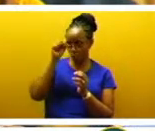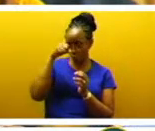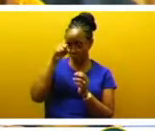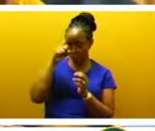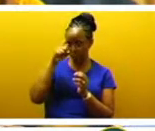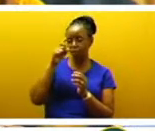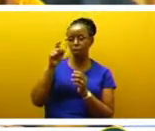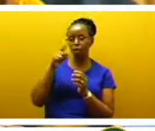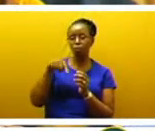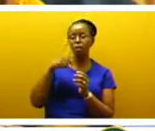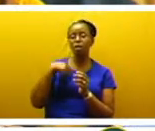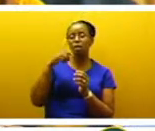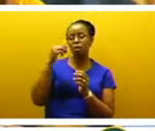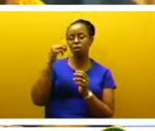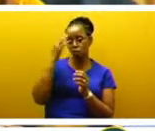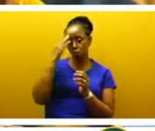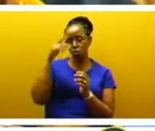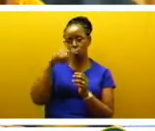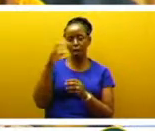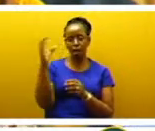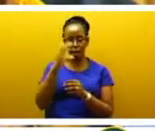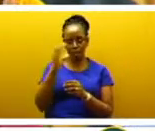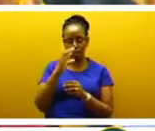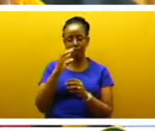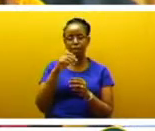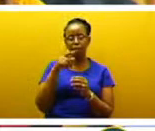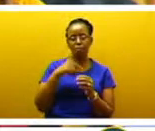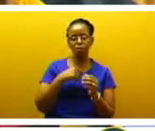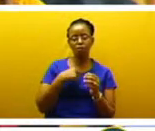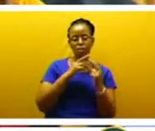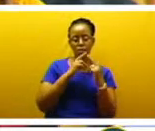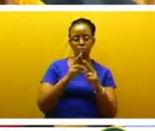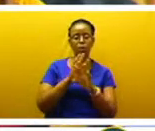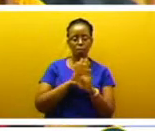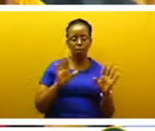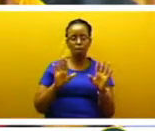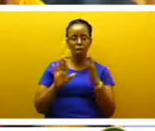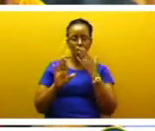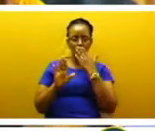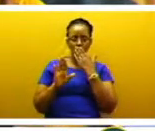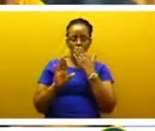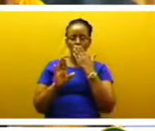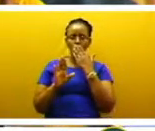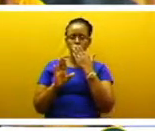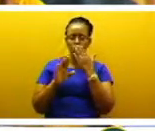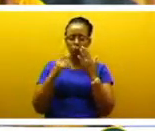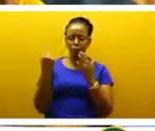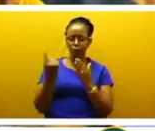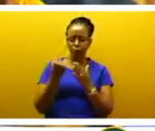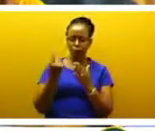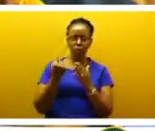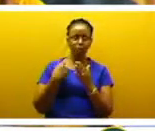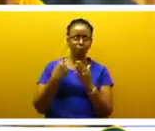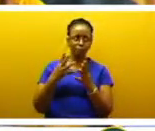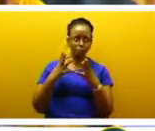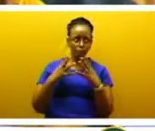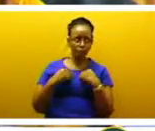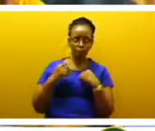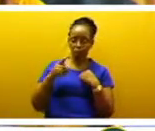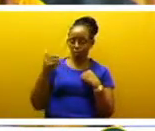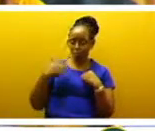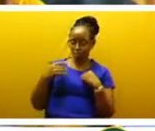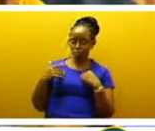were respondents. It was only for the under representation that we allowed them to come just after